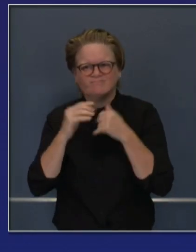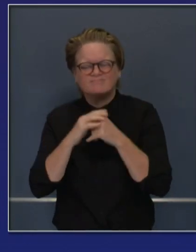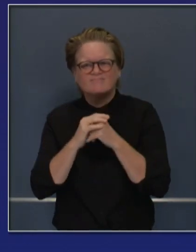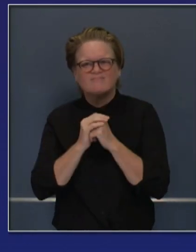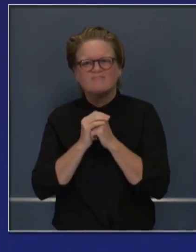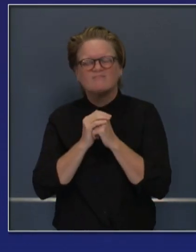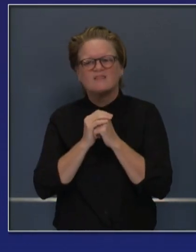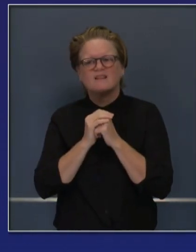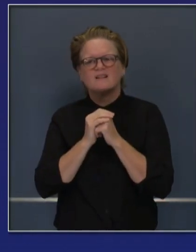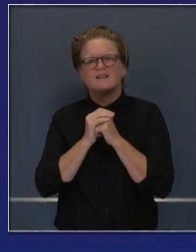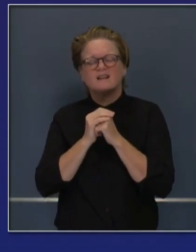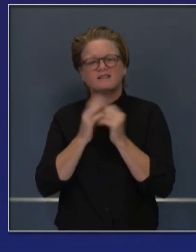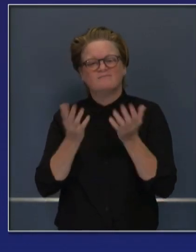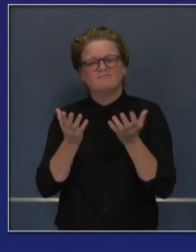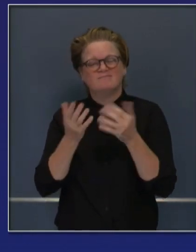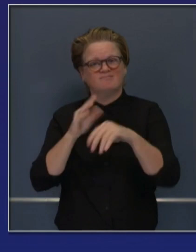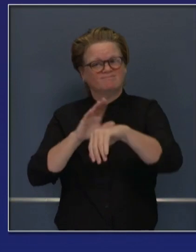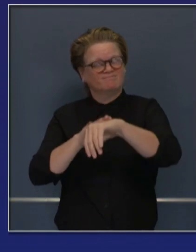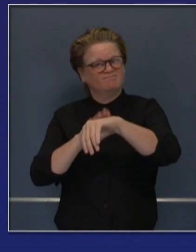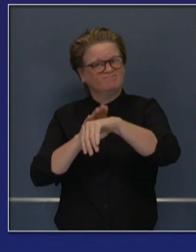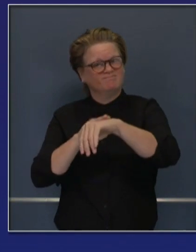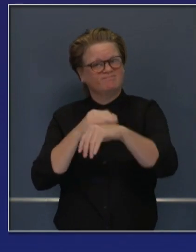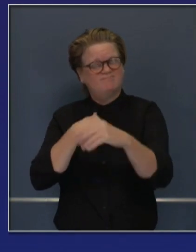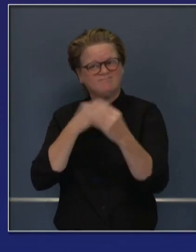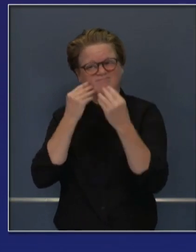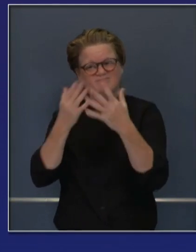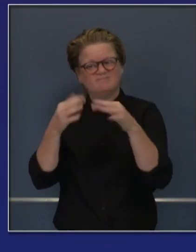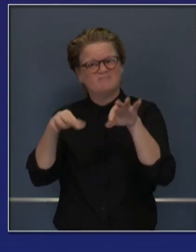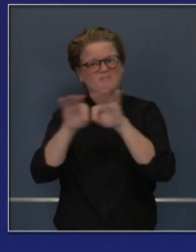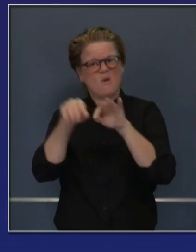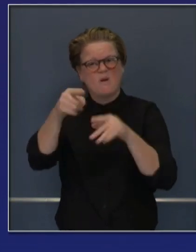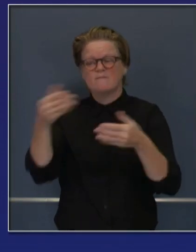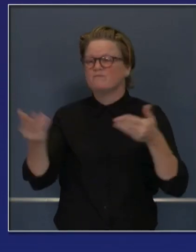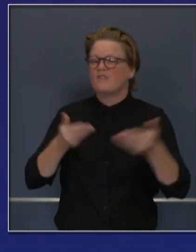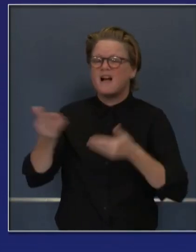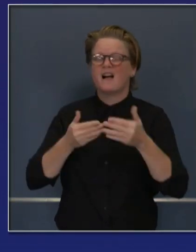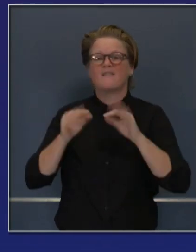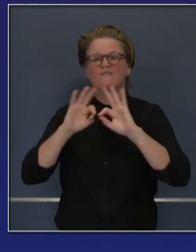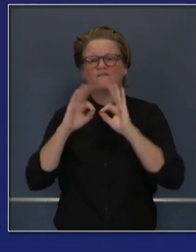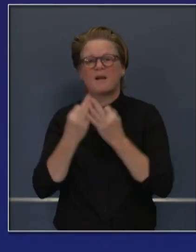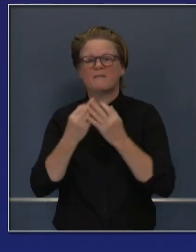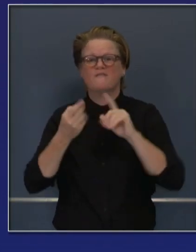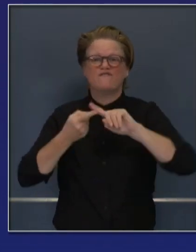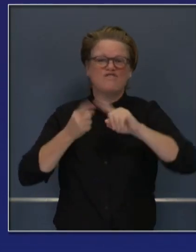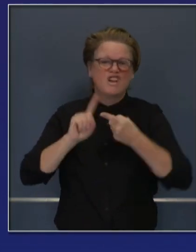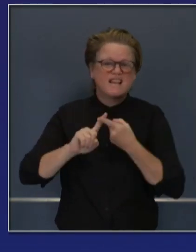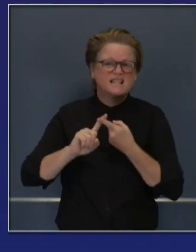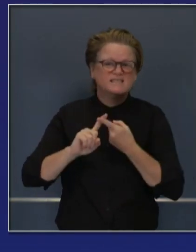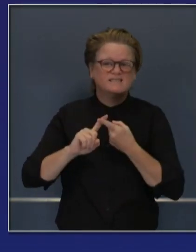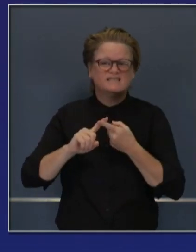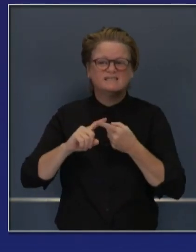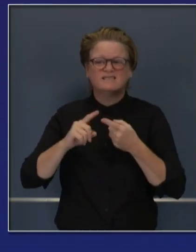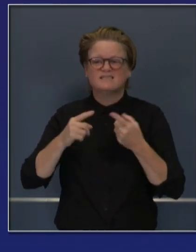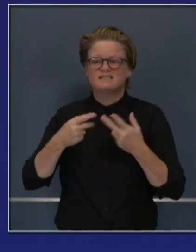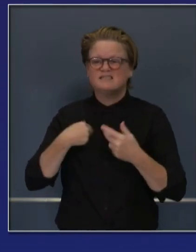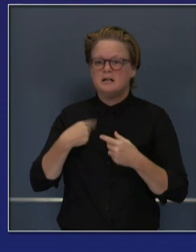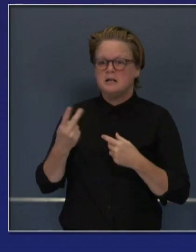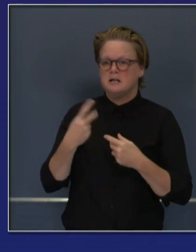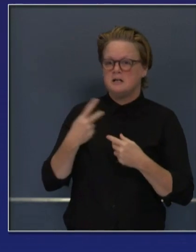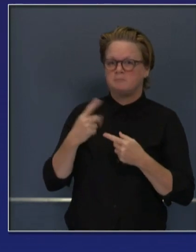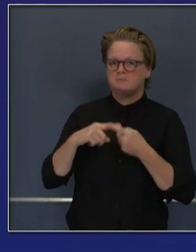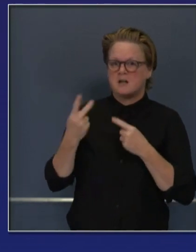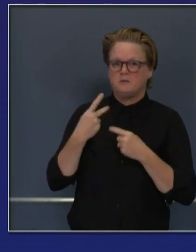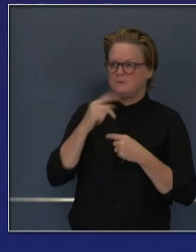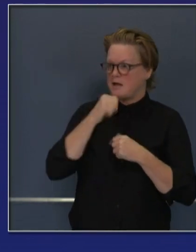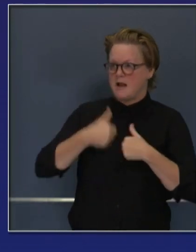about gathering, we talk about household gatherings, but we know when people gather with people they don't live with, often our close friends, even